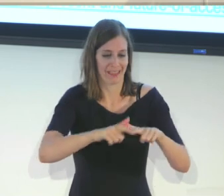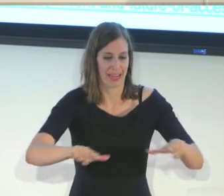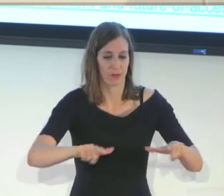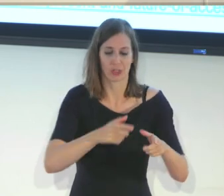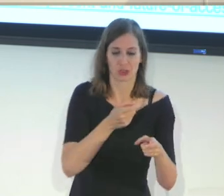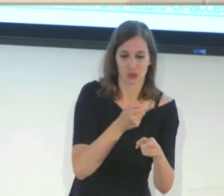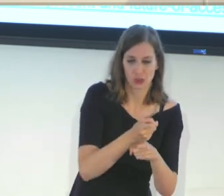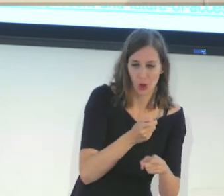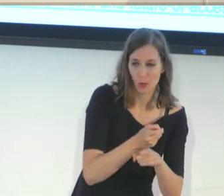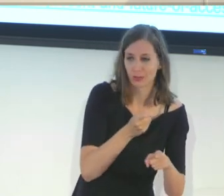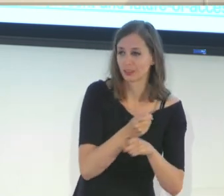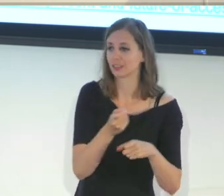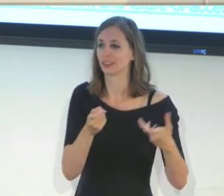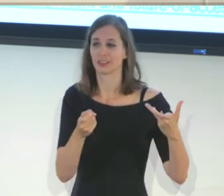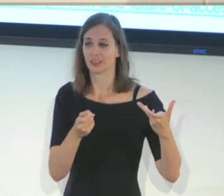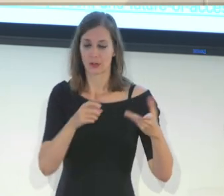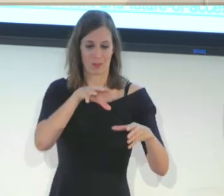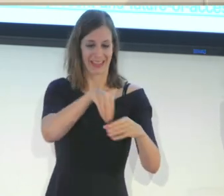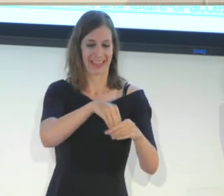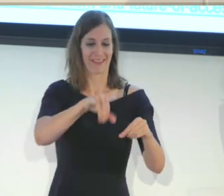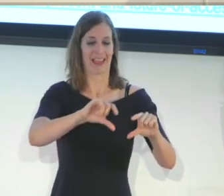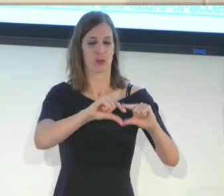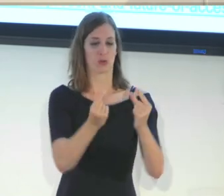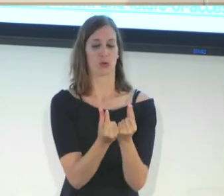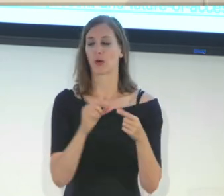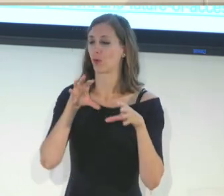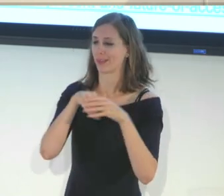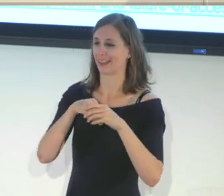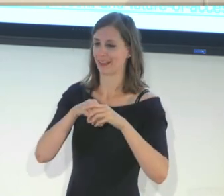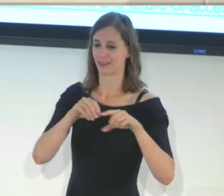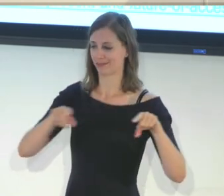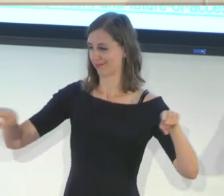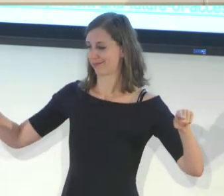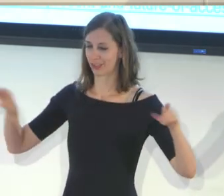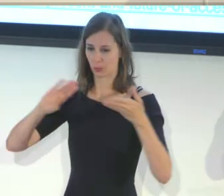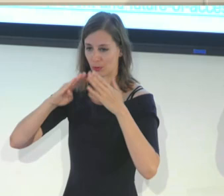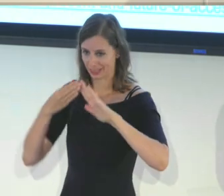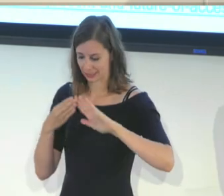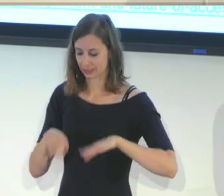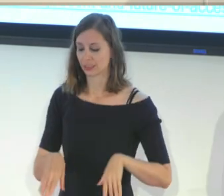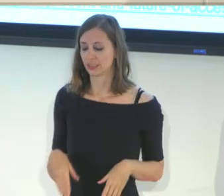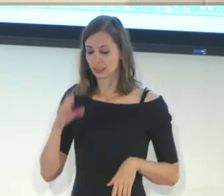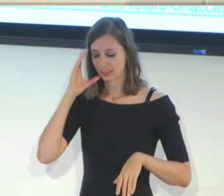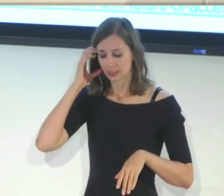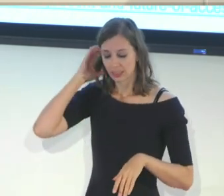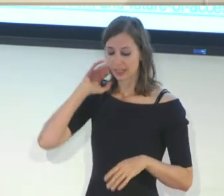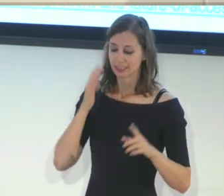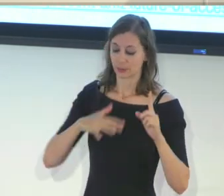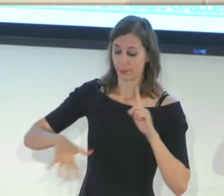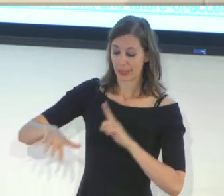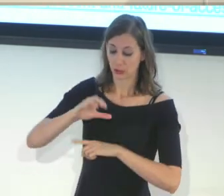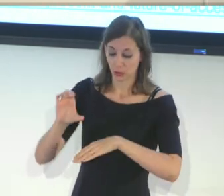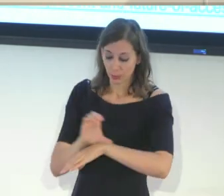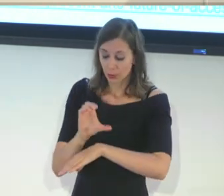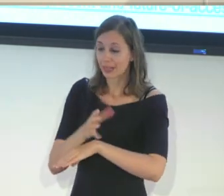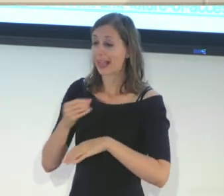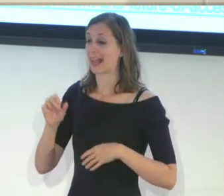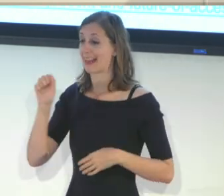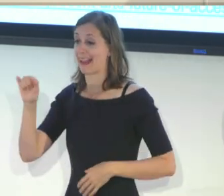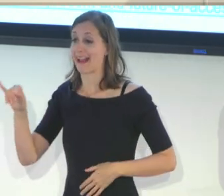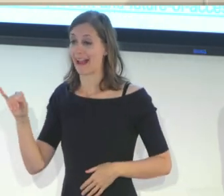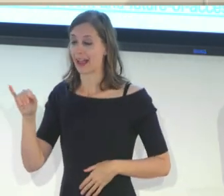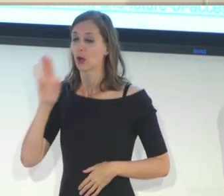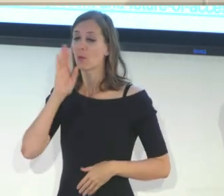of in-groups and out-groups within various communities. And spatial computing and artificial intelligence really